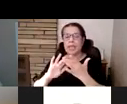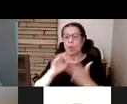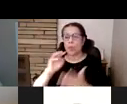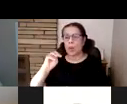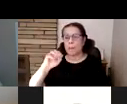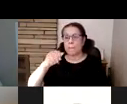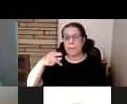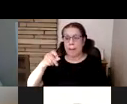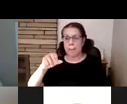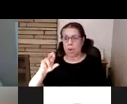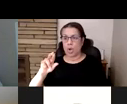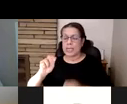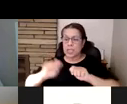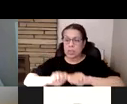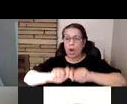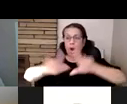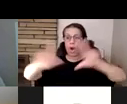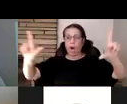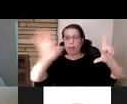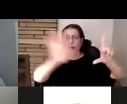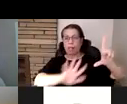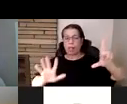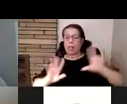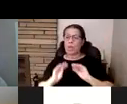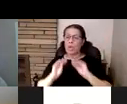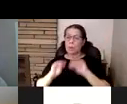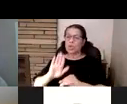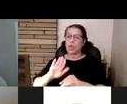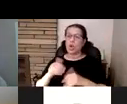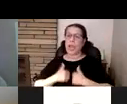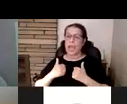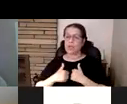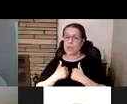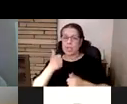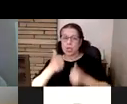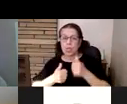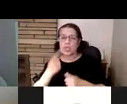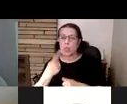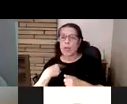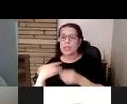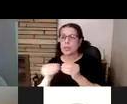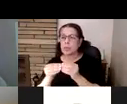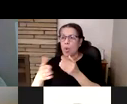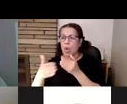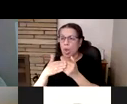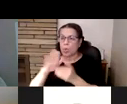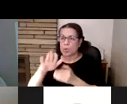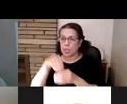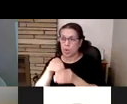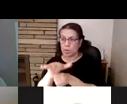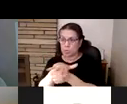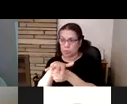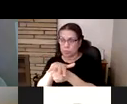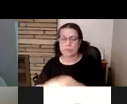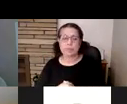network of proposed locations and input your address to take a closer look at proposed locations in your neighborhood. And